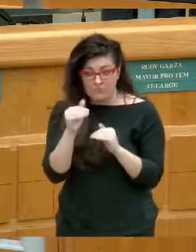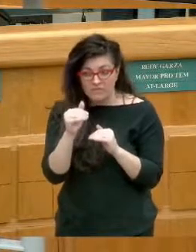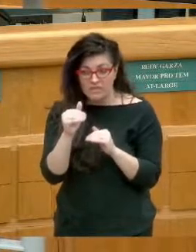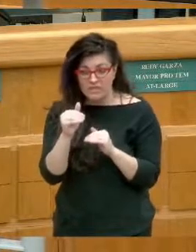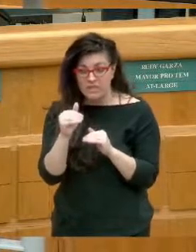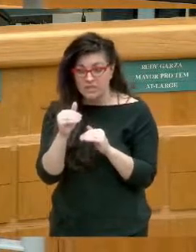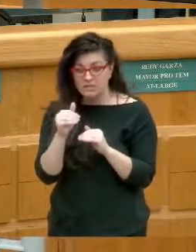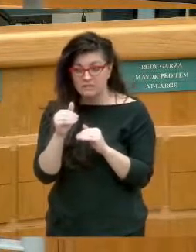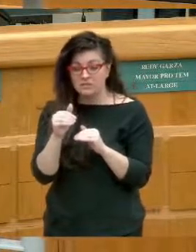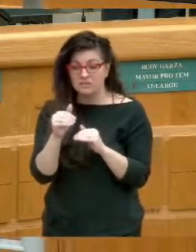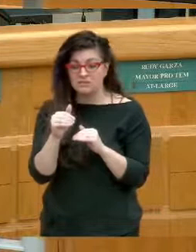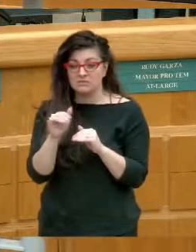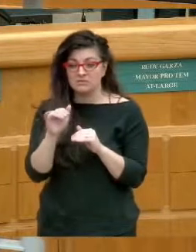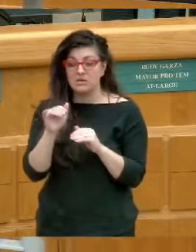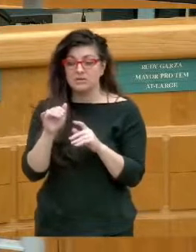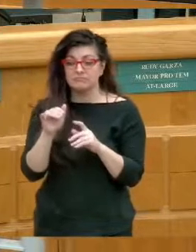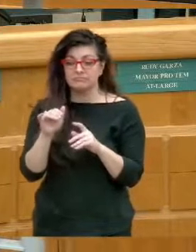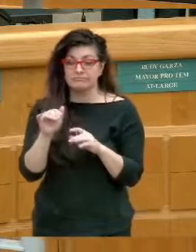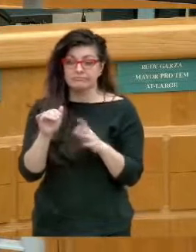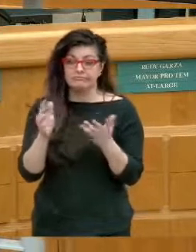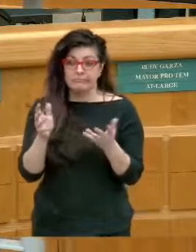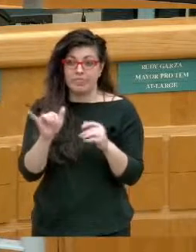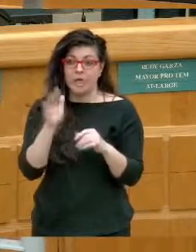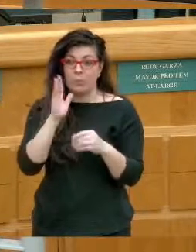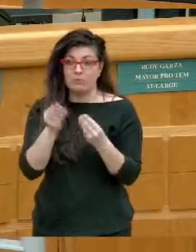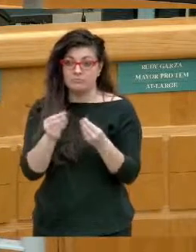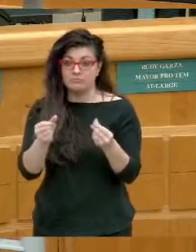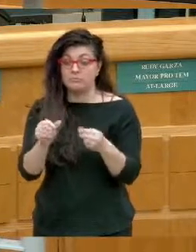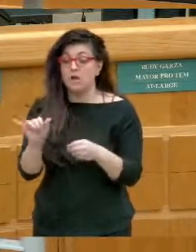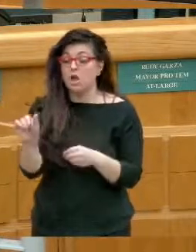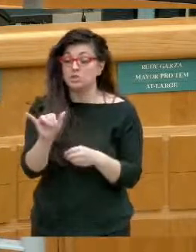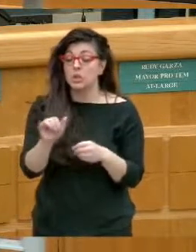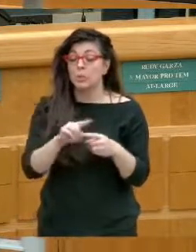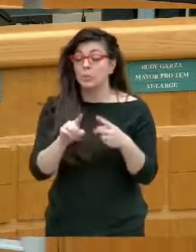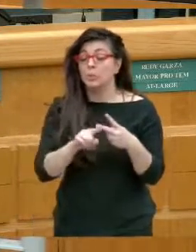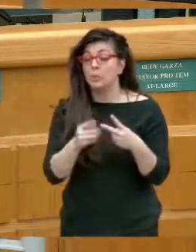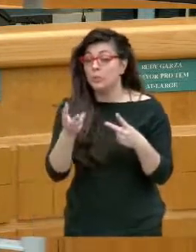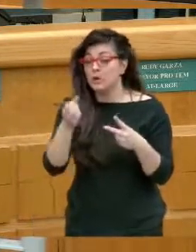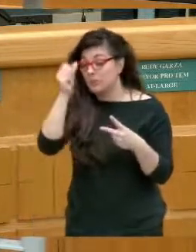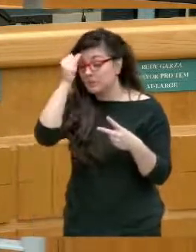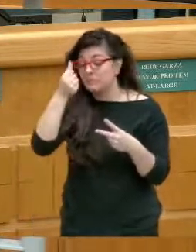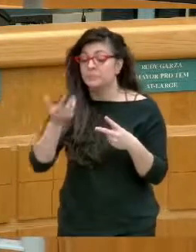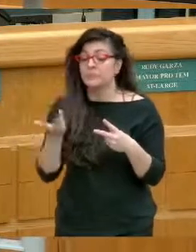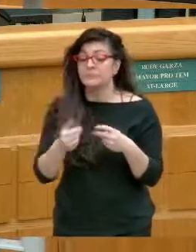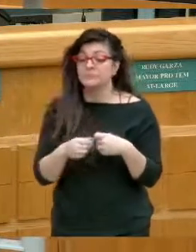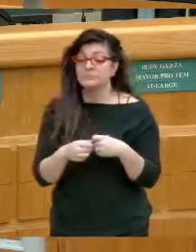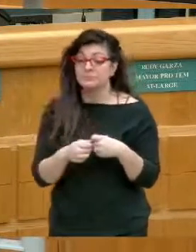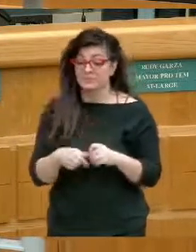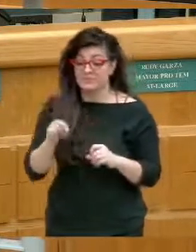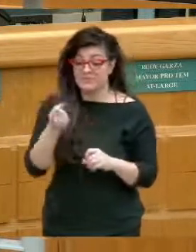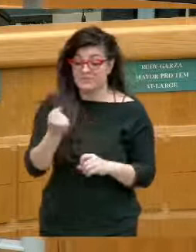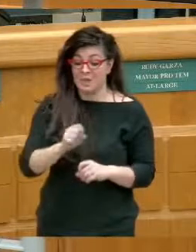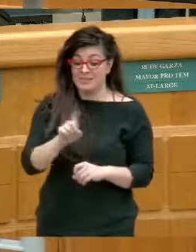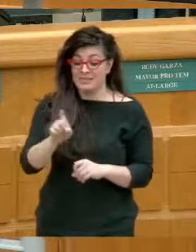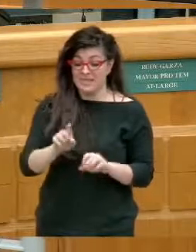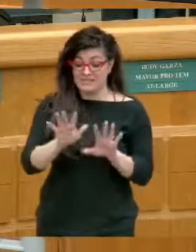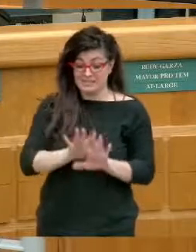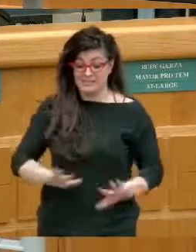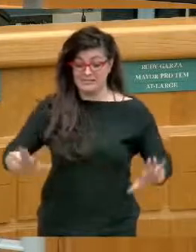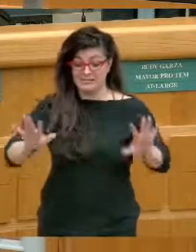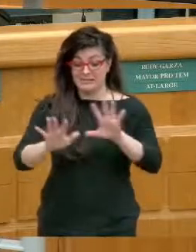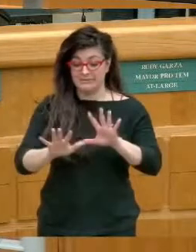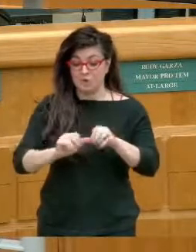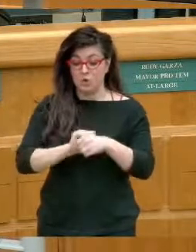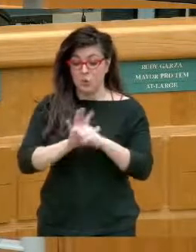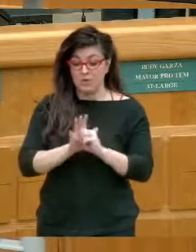continues. 2, COVID-19 is spreading in South Texas. Our estimate is that the transmission rate is 1.4 people infected